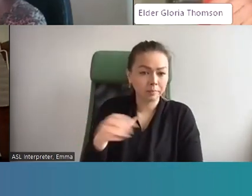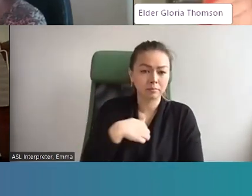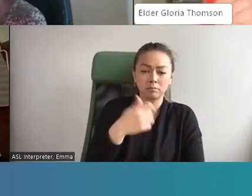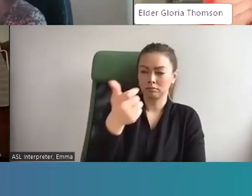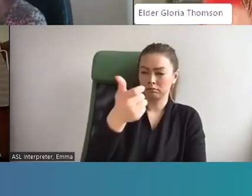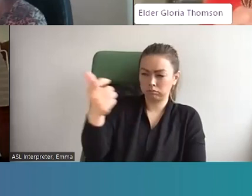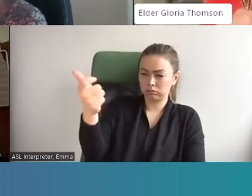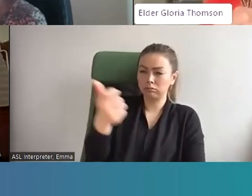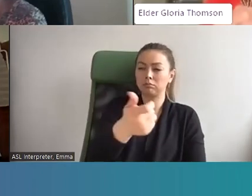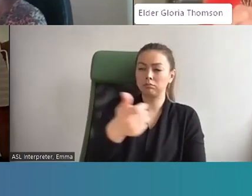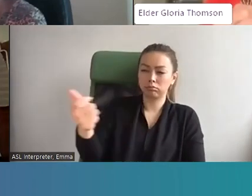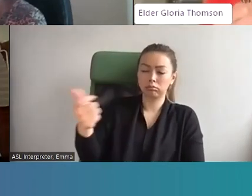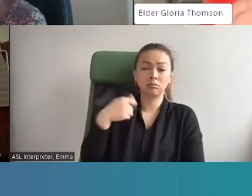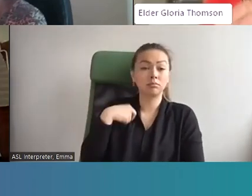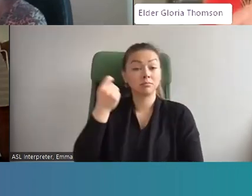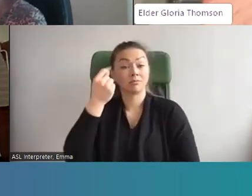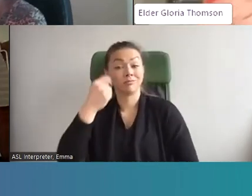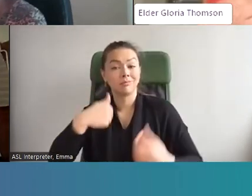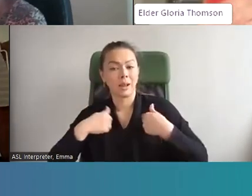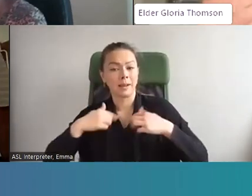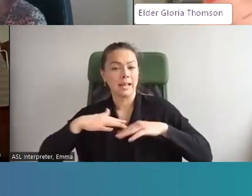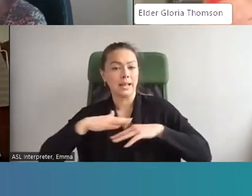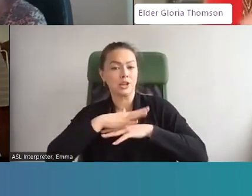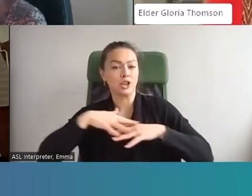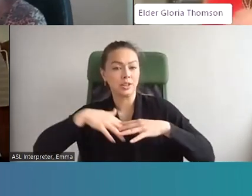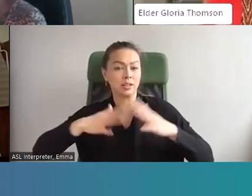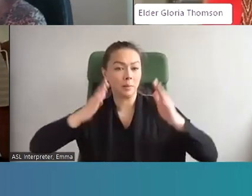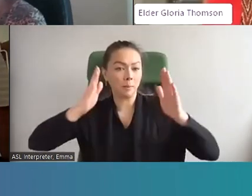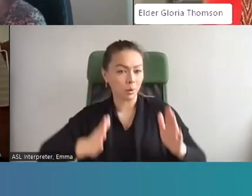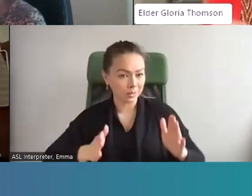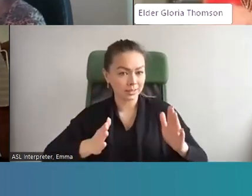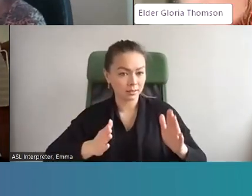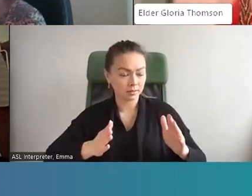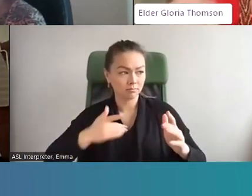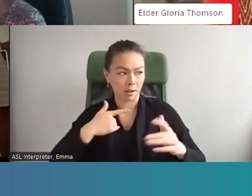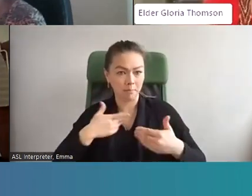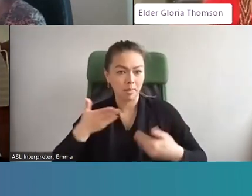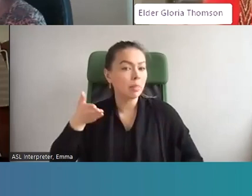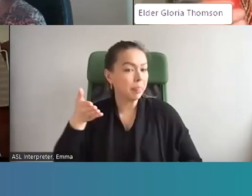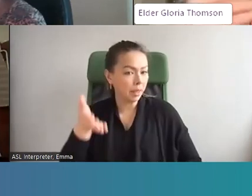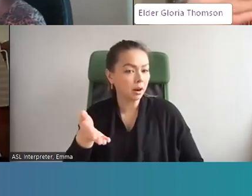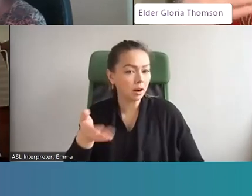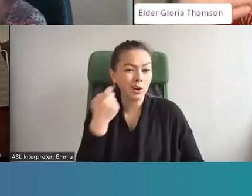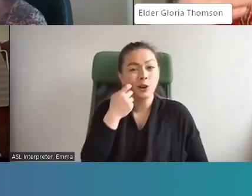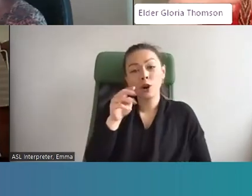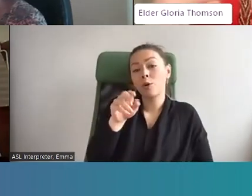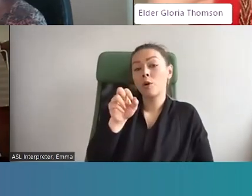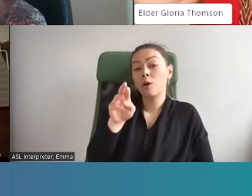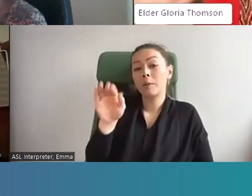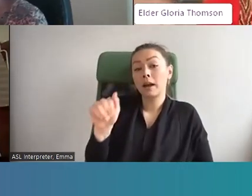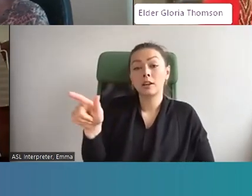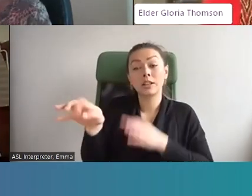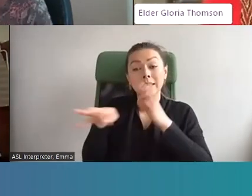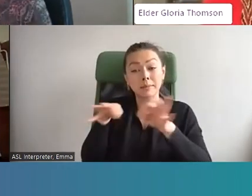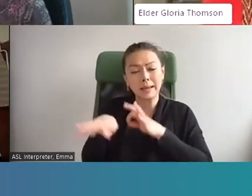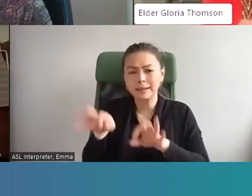So what Norma was talking about was having an Indigenous person present so